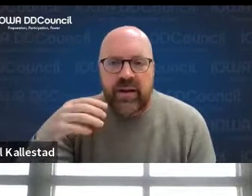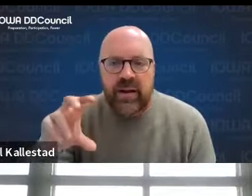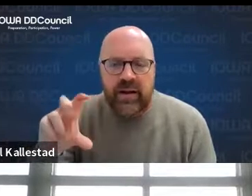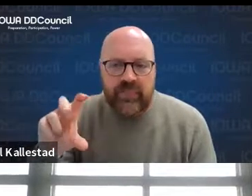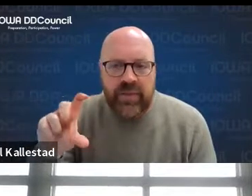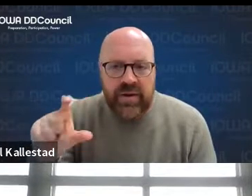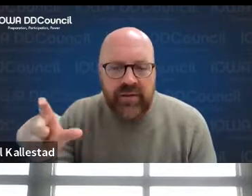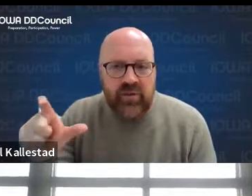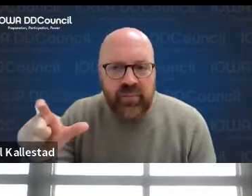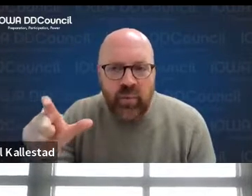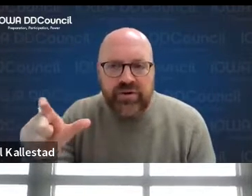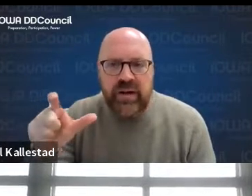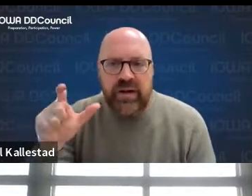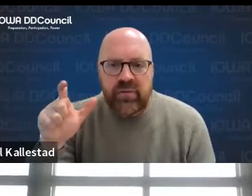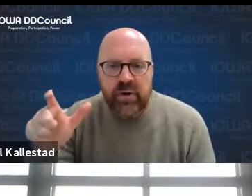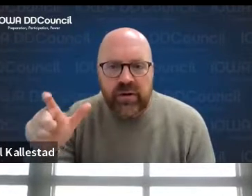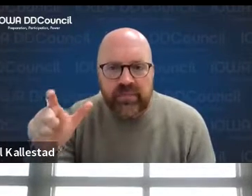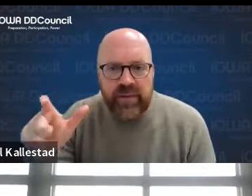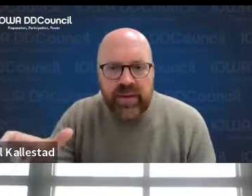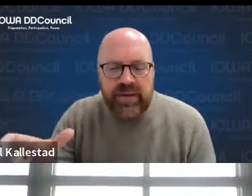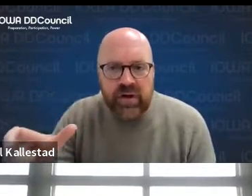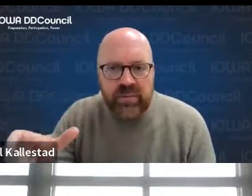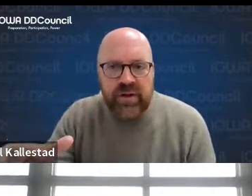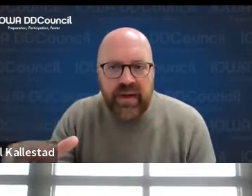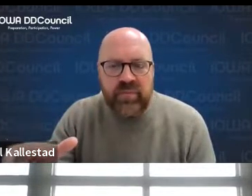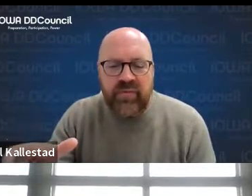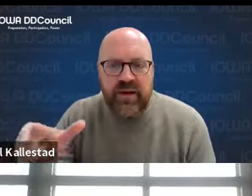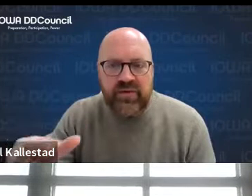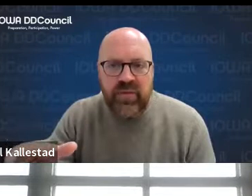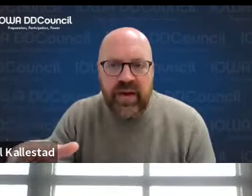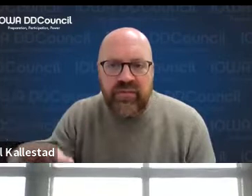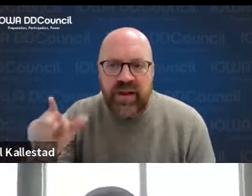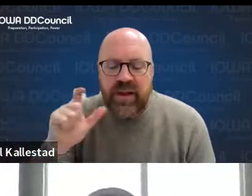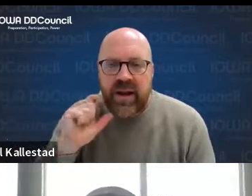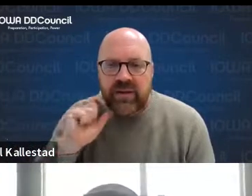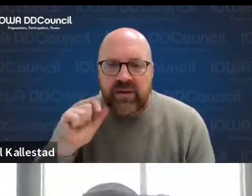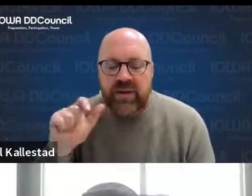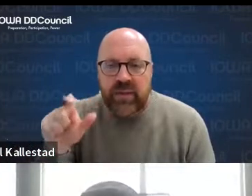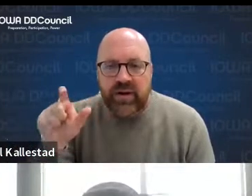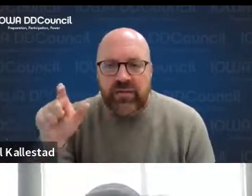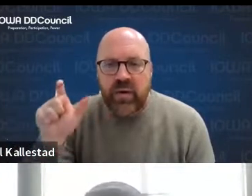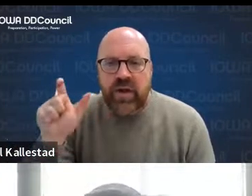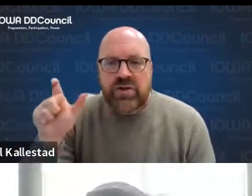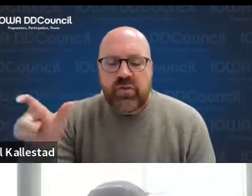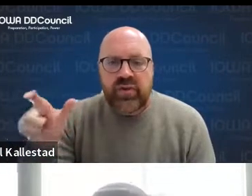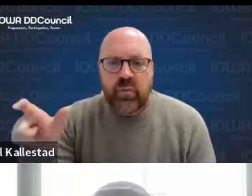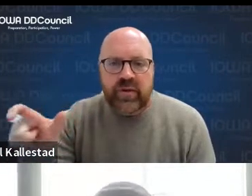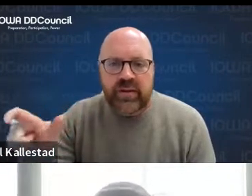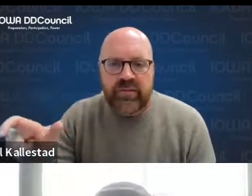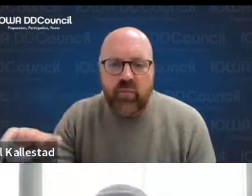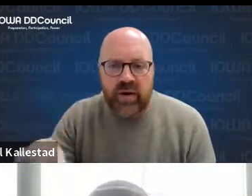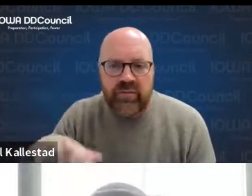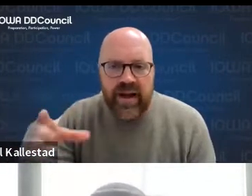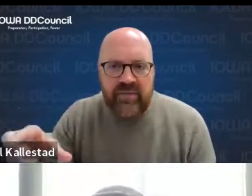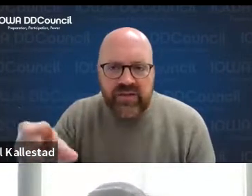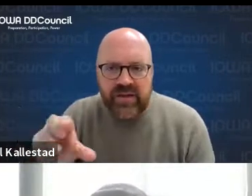ongoing behavioral support training for, you know, community-based providers, so they have that. And like you said, Brady, also choosing where they